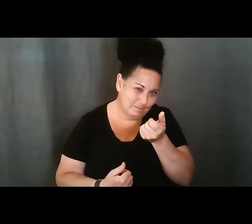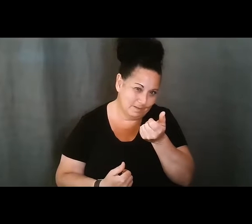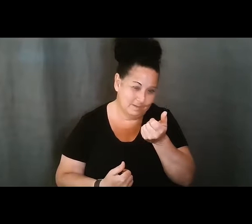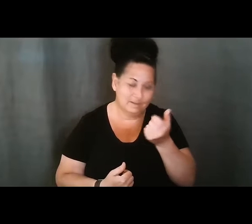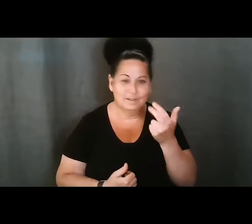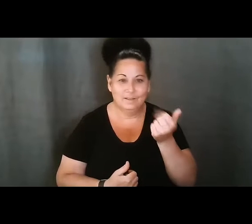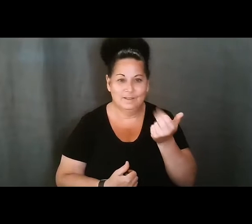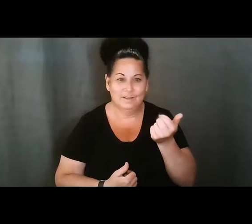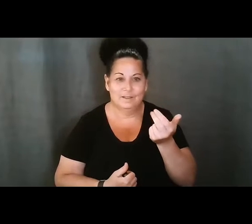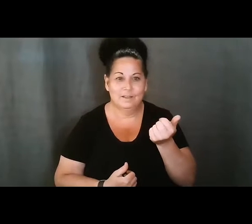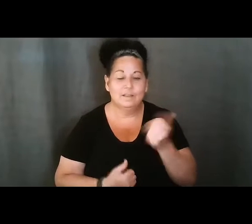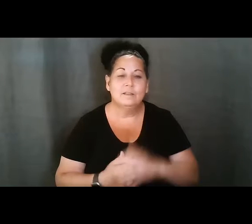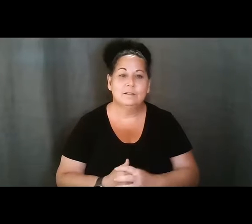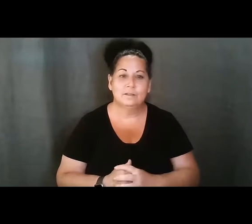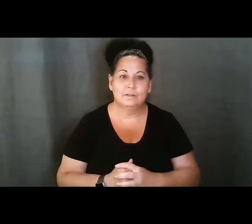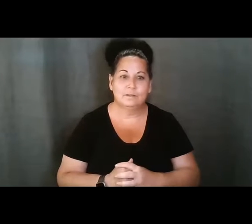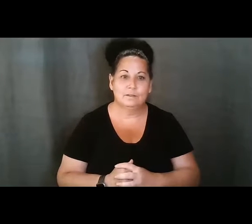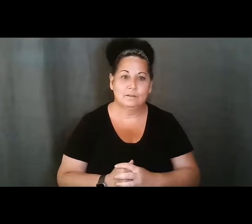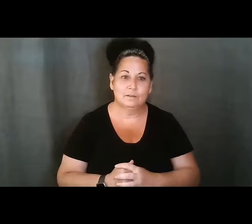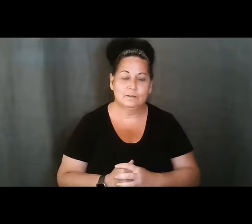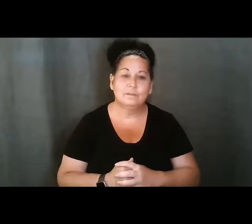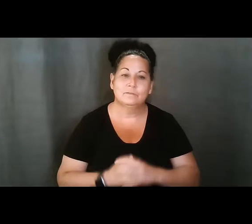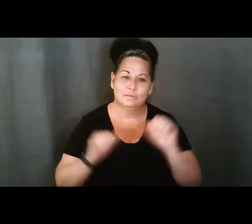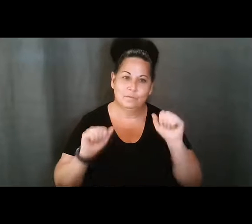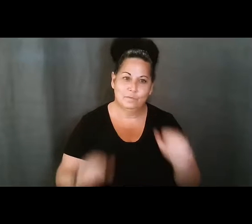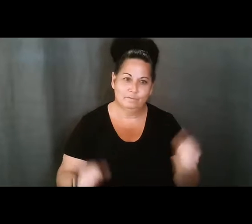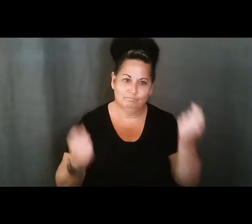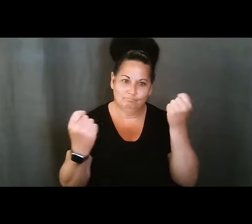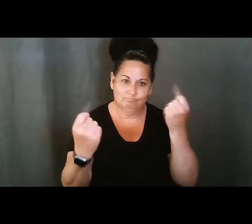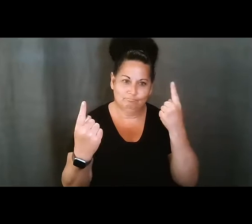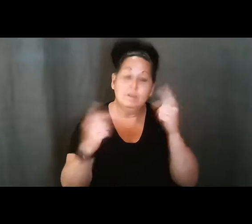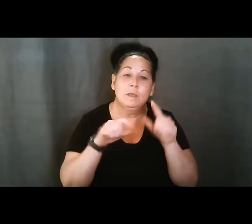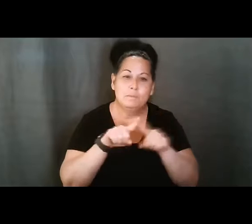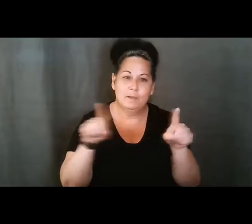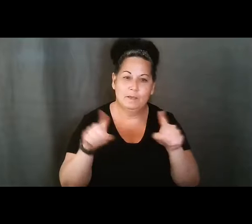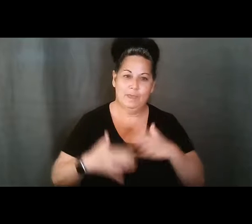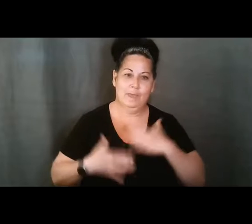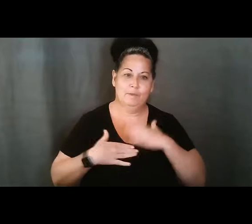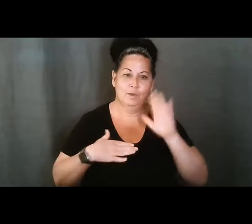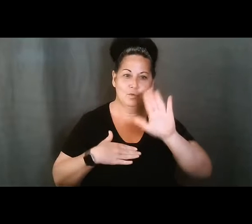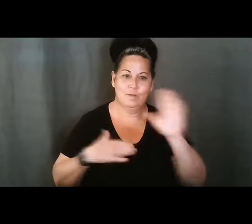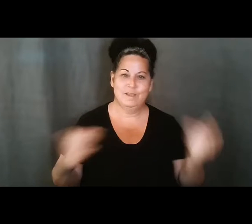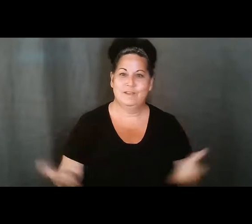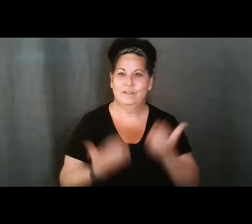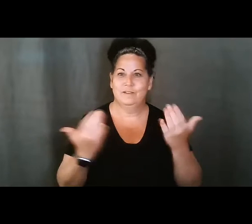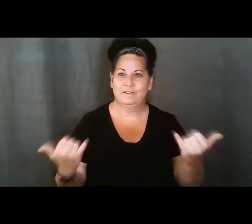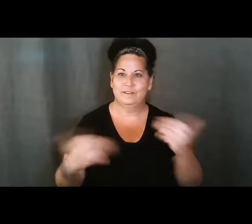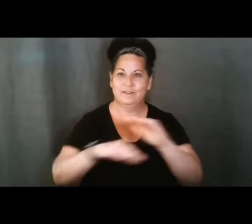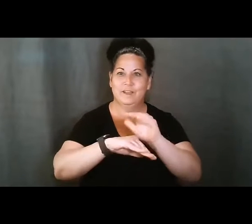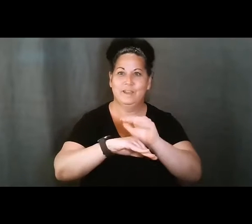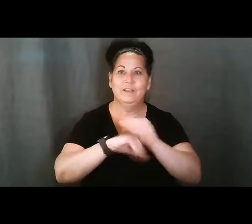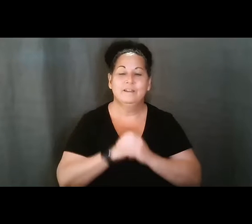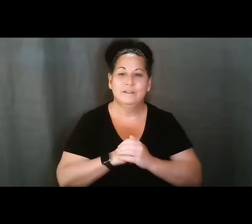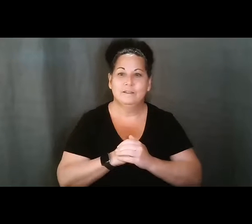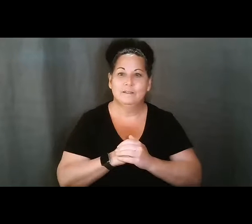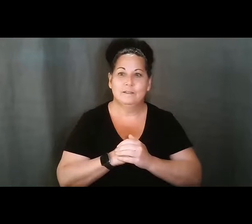And so we certainly, I think, can relate to that, but we're glad that you're here with us this evening. And I have placed